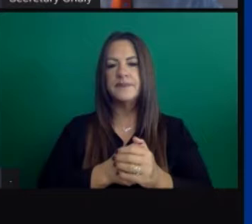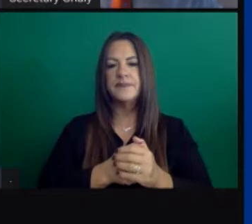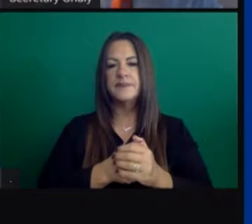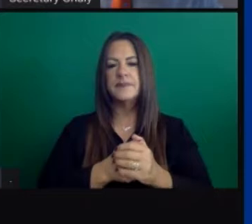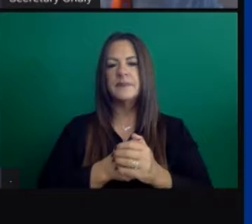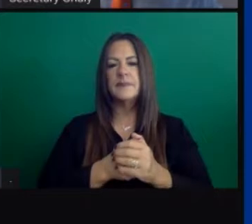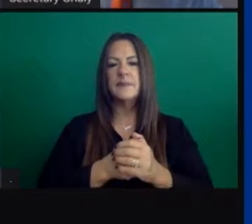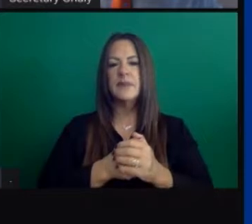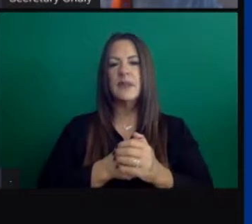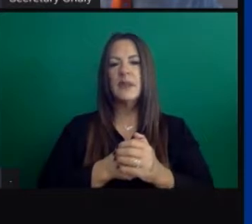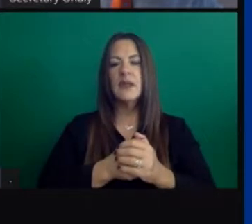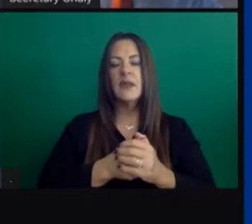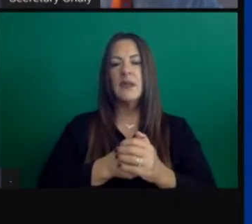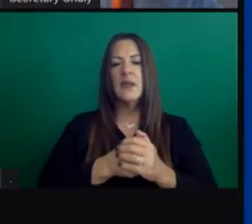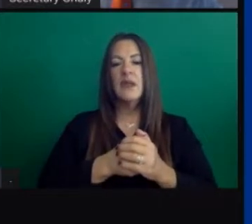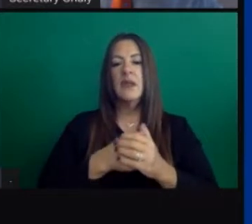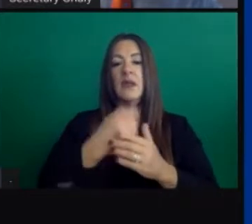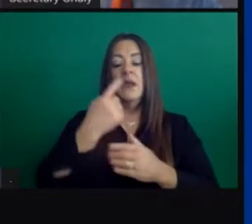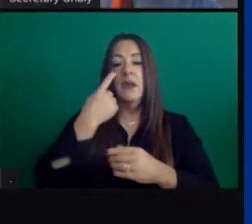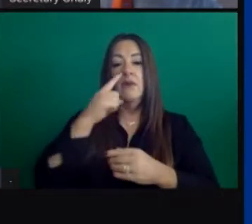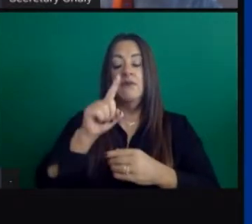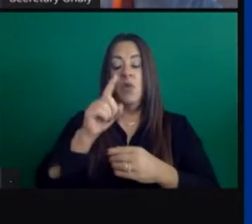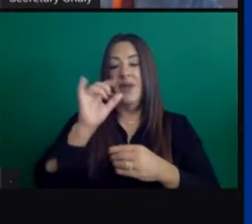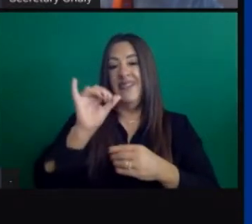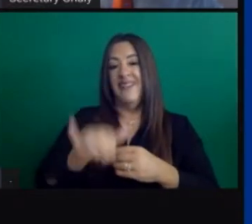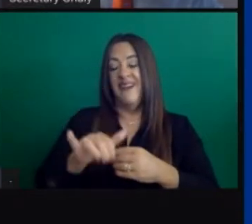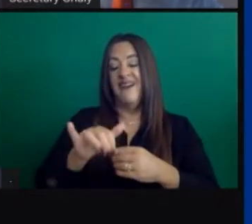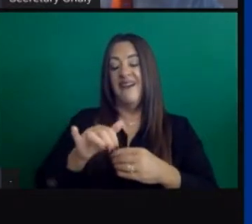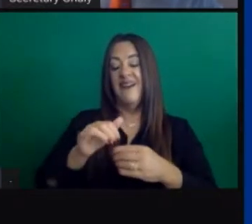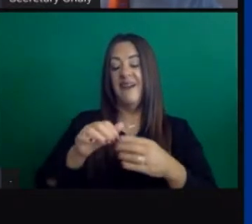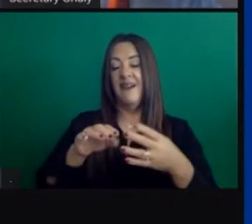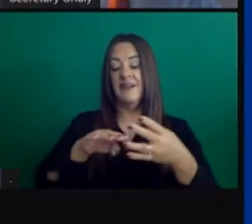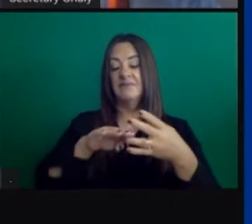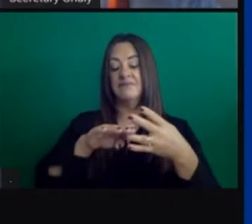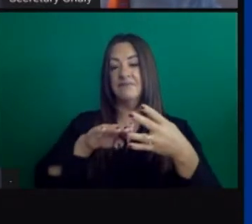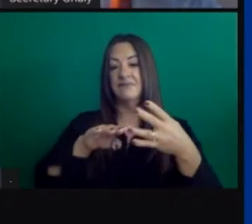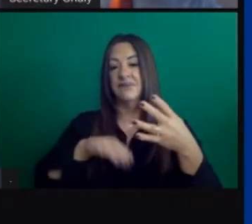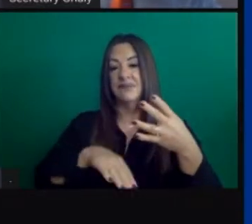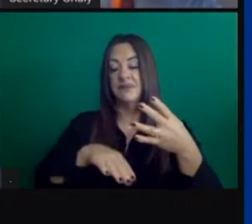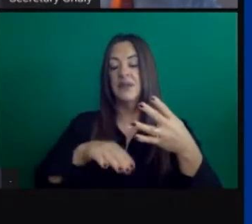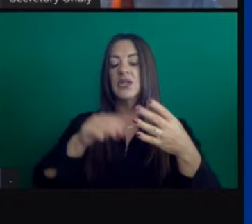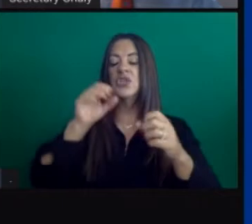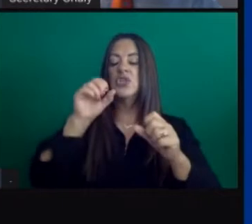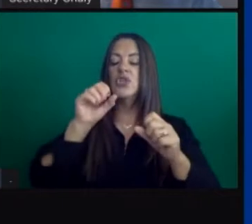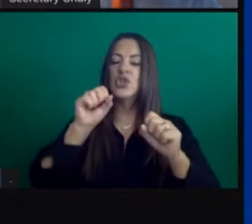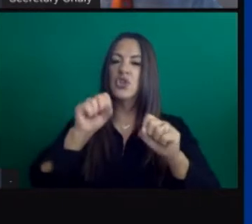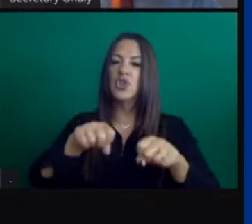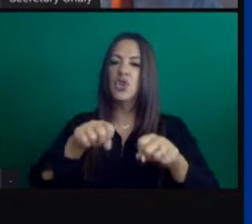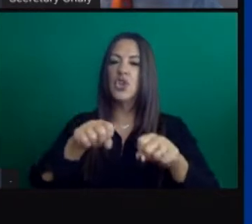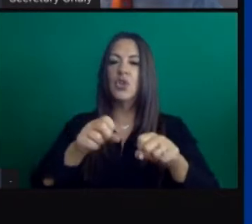admission numbers for the second half of the month have come down. They will go slightly up from this